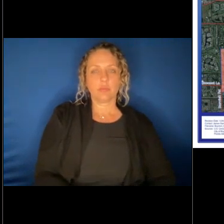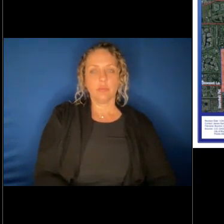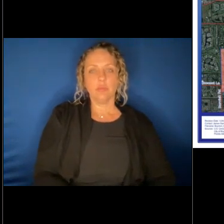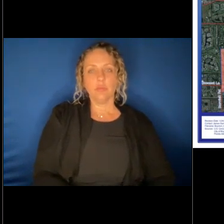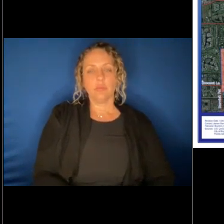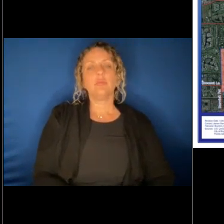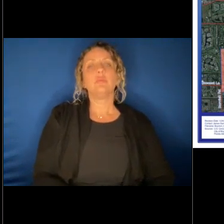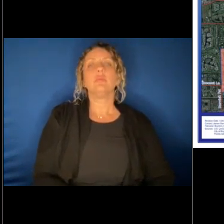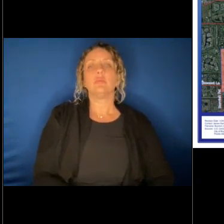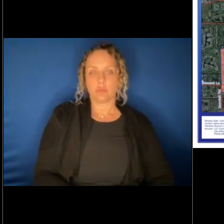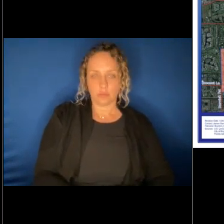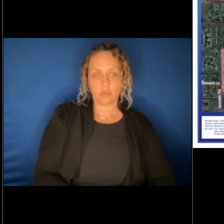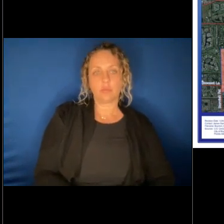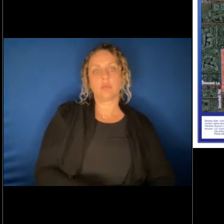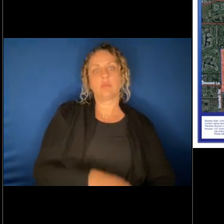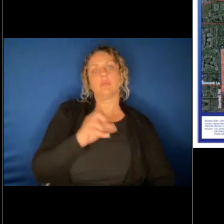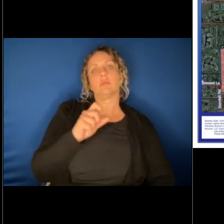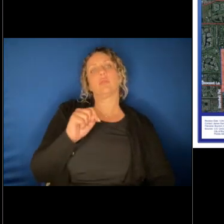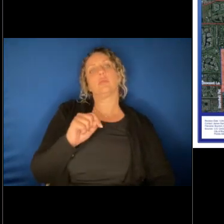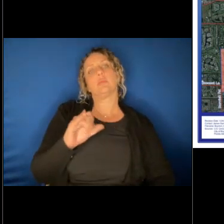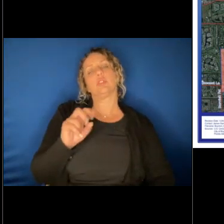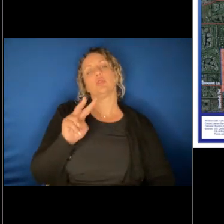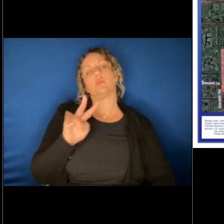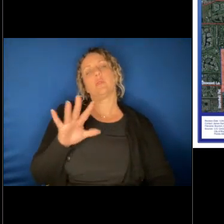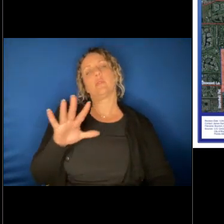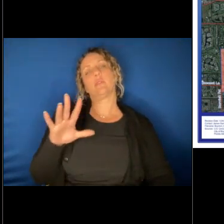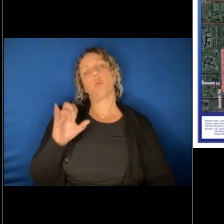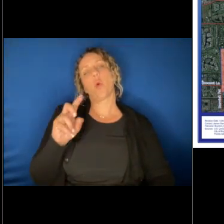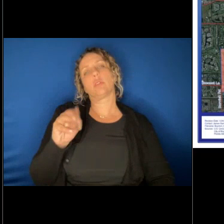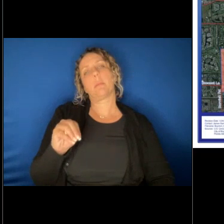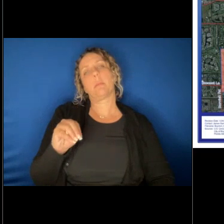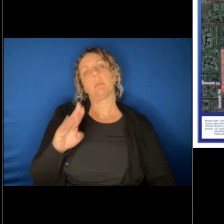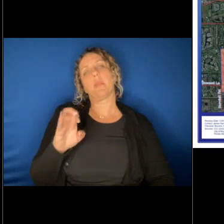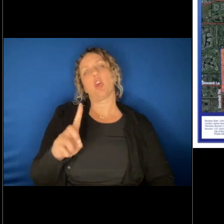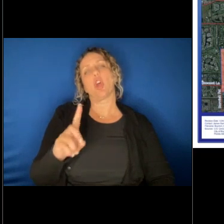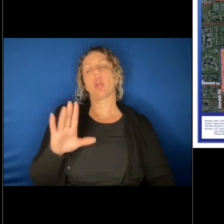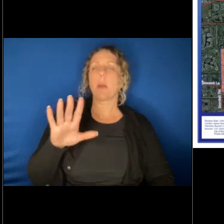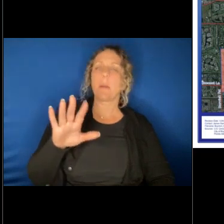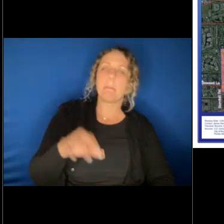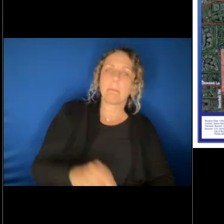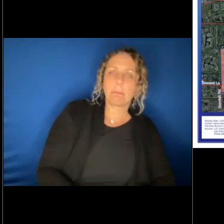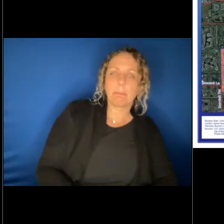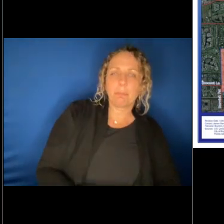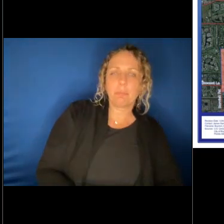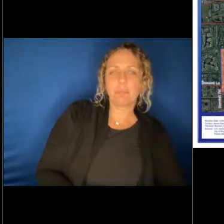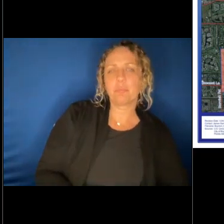All right, Urban Sines, 245 Quantum Boulevard. A